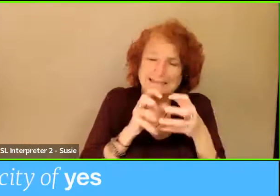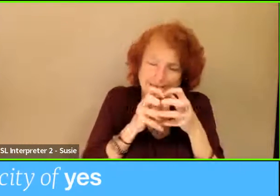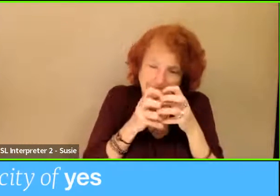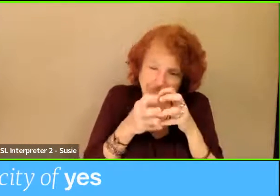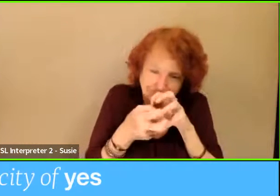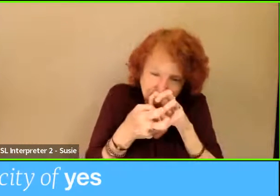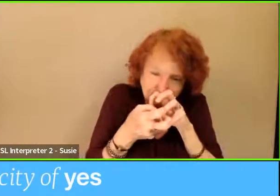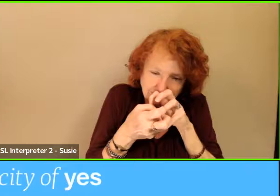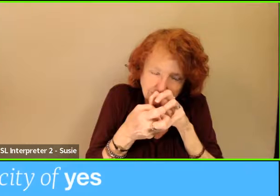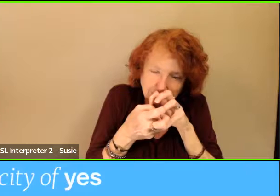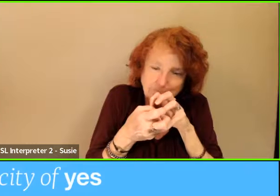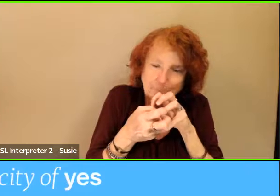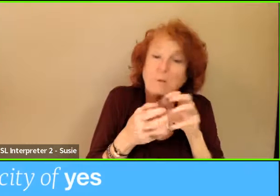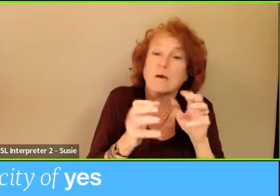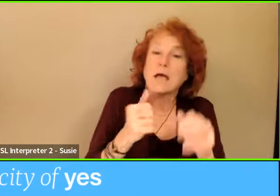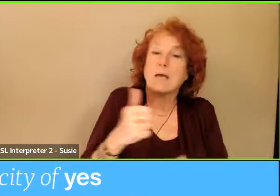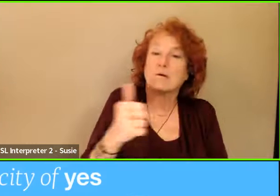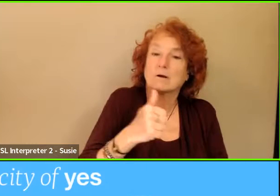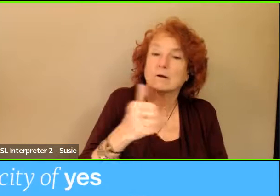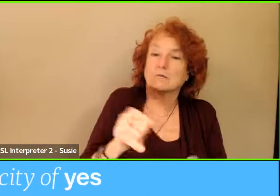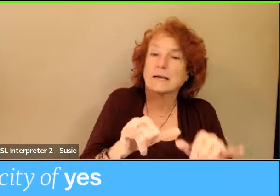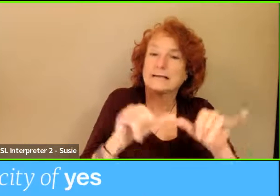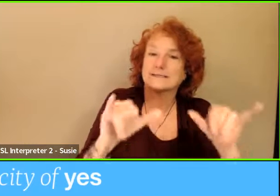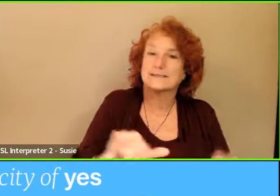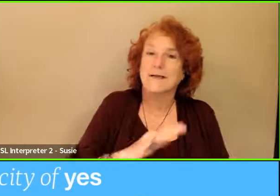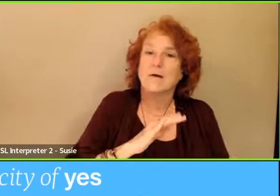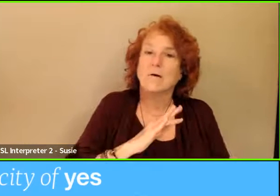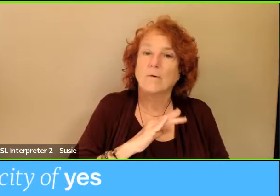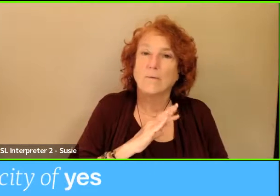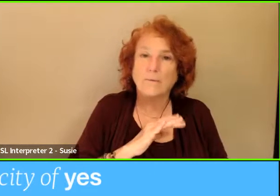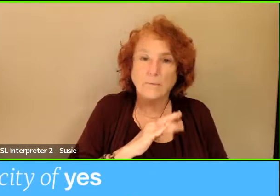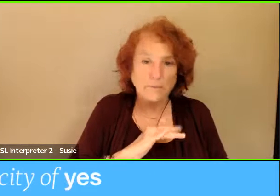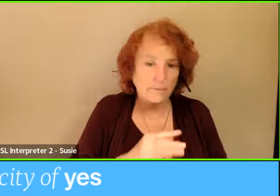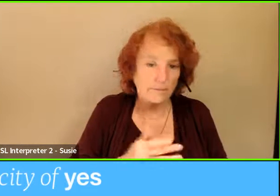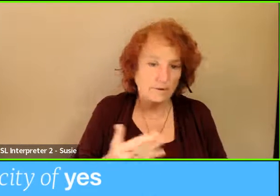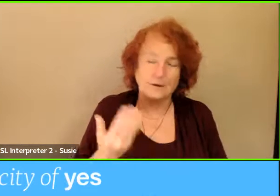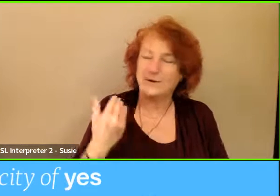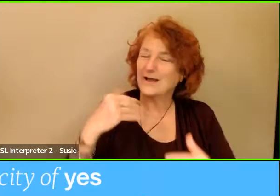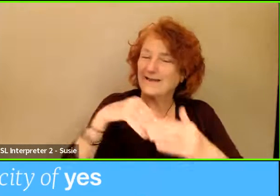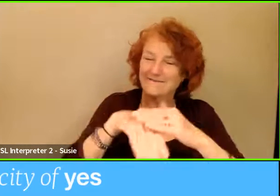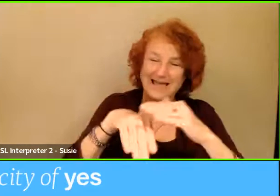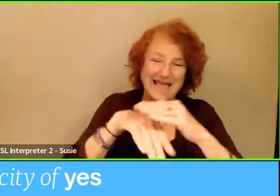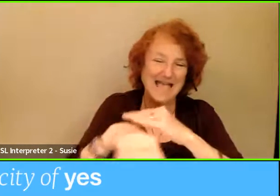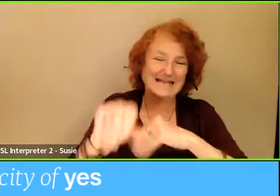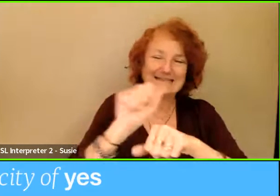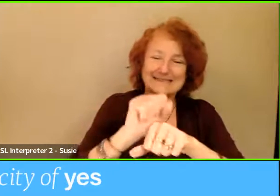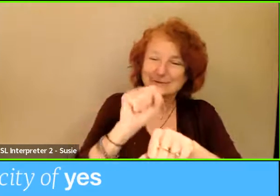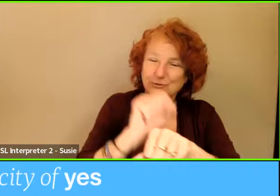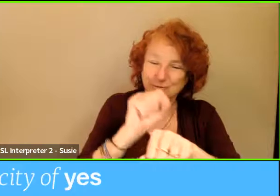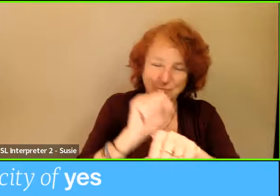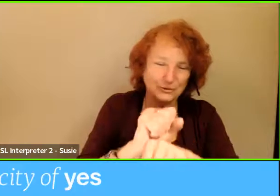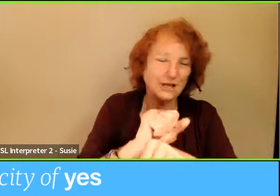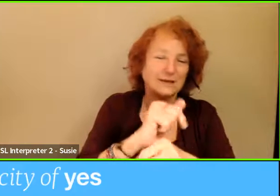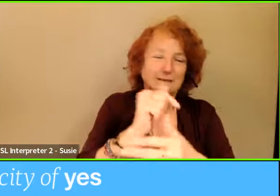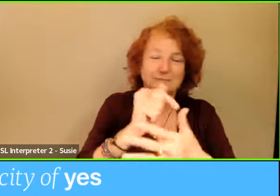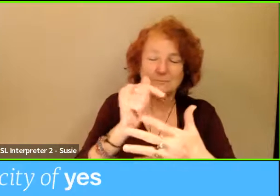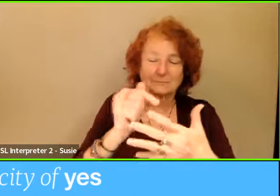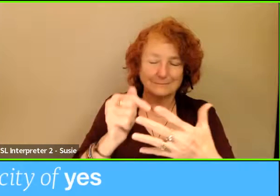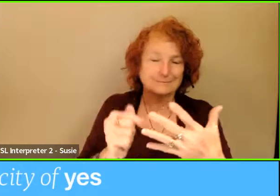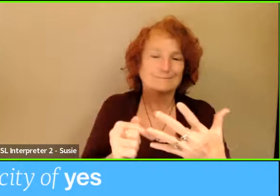because we have a great transit system, because we have great access to jobs and everything like that, we